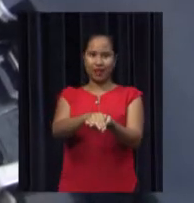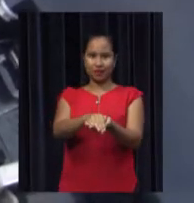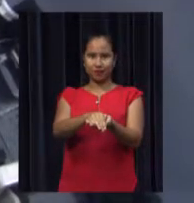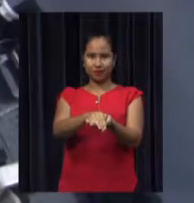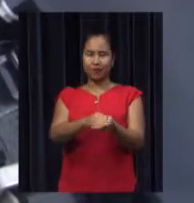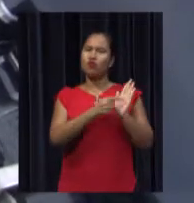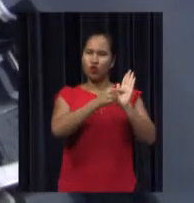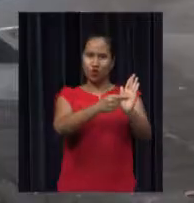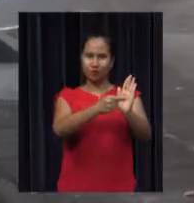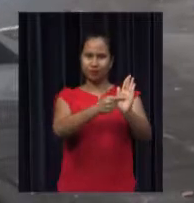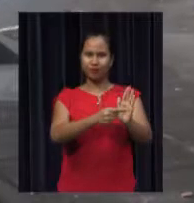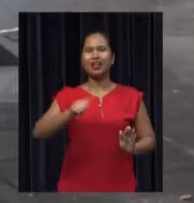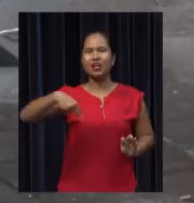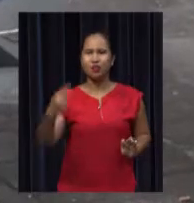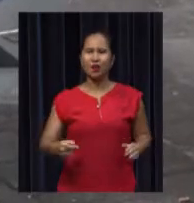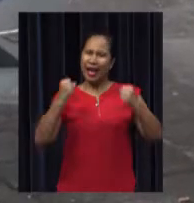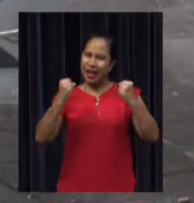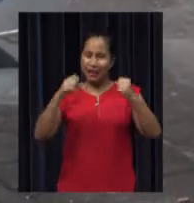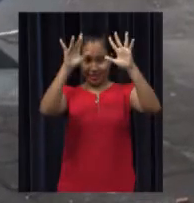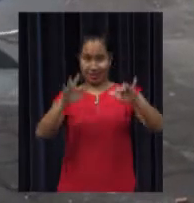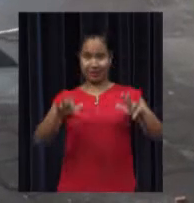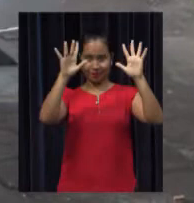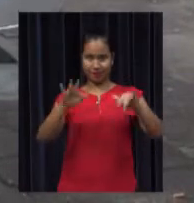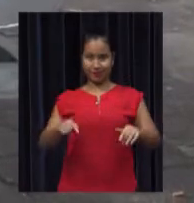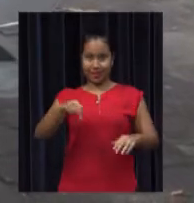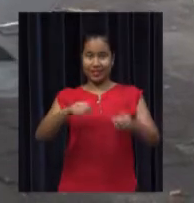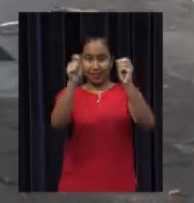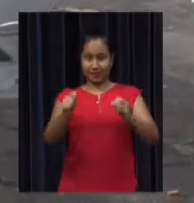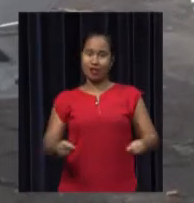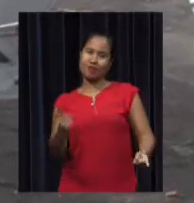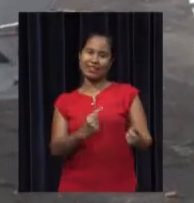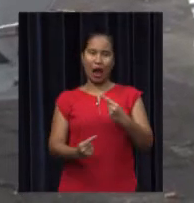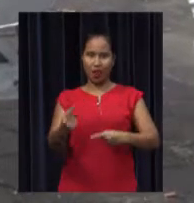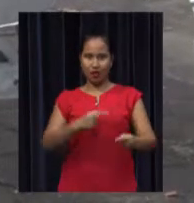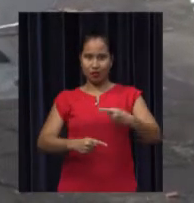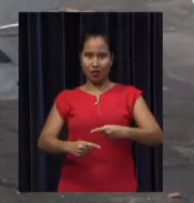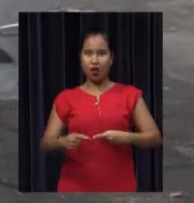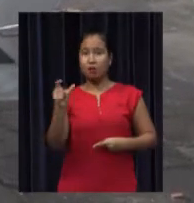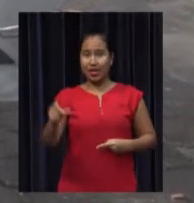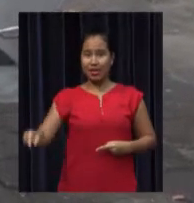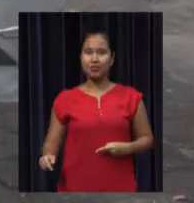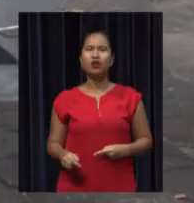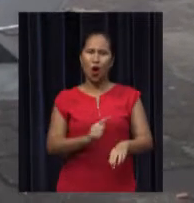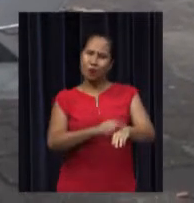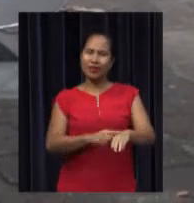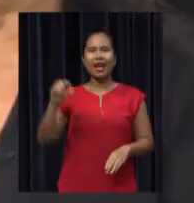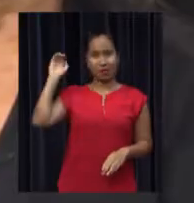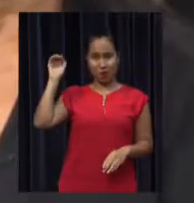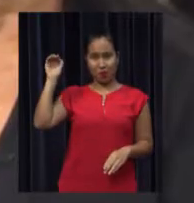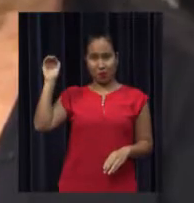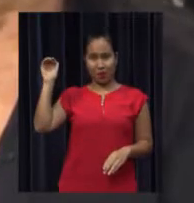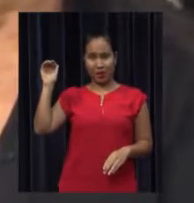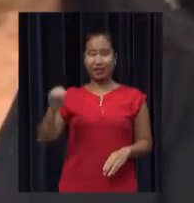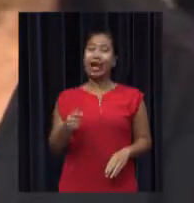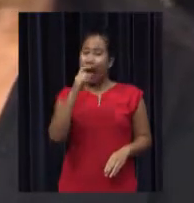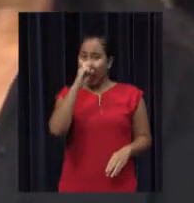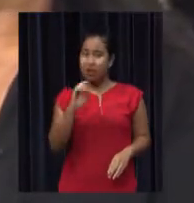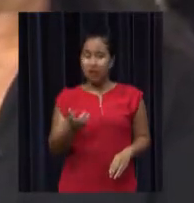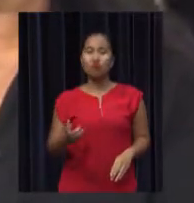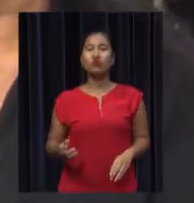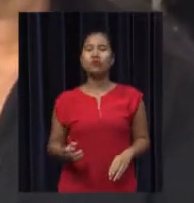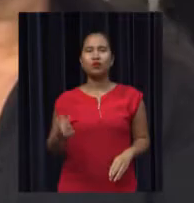that this gesture will make it easier to collect data on water resources, among other things, as a result of heavy